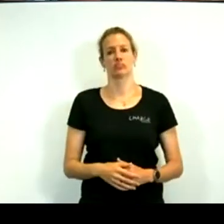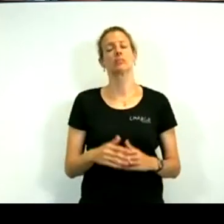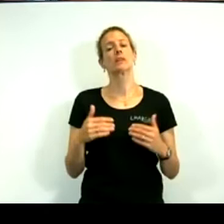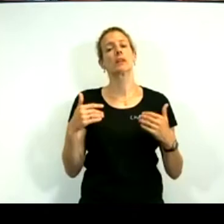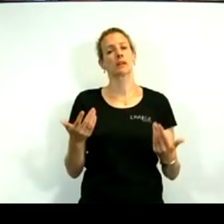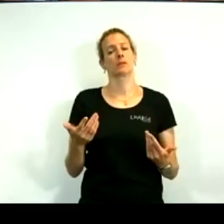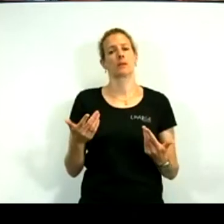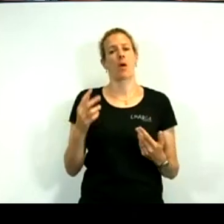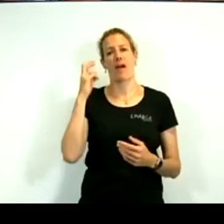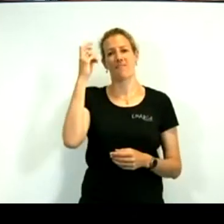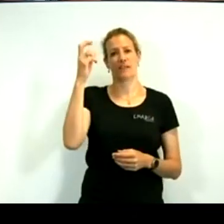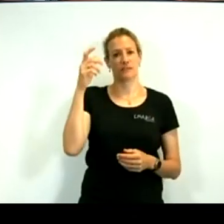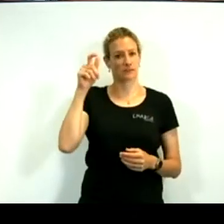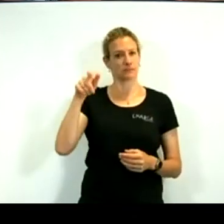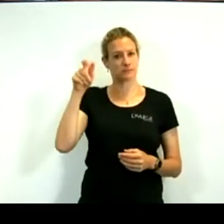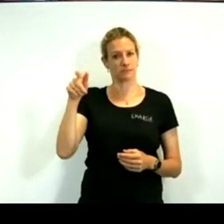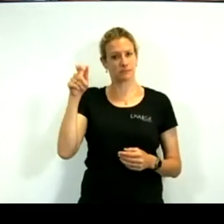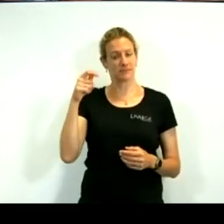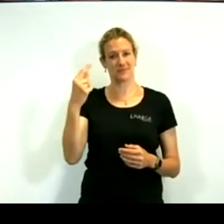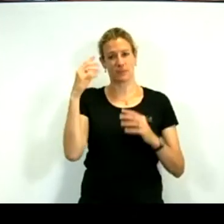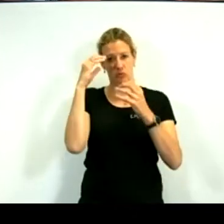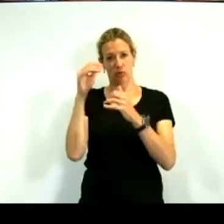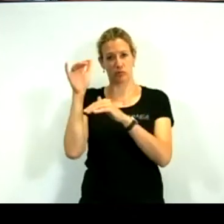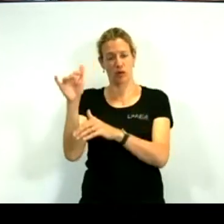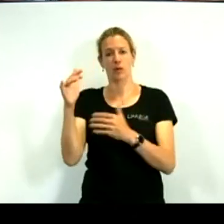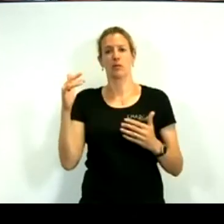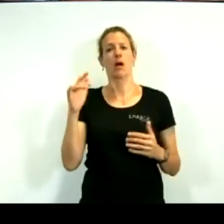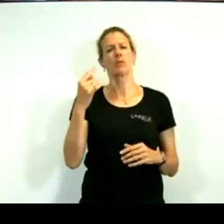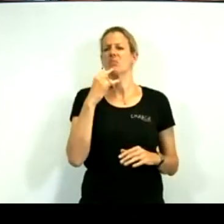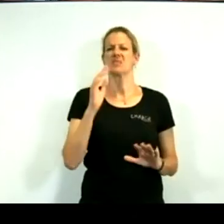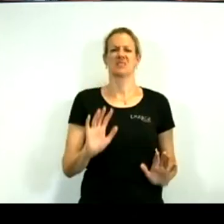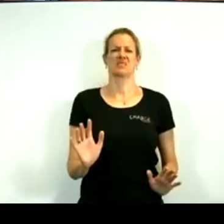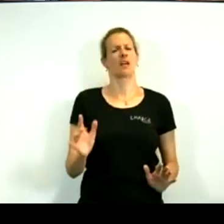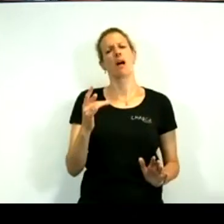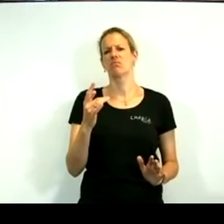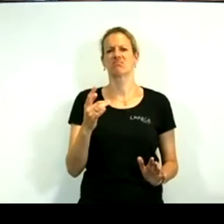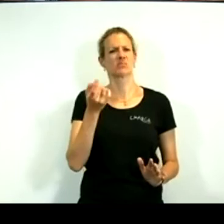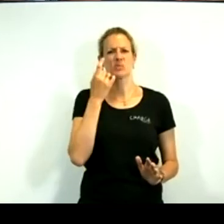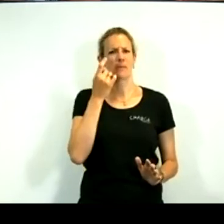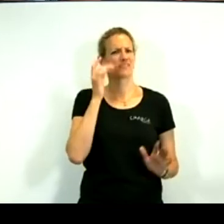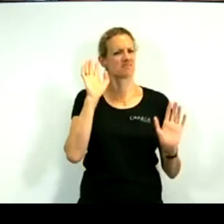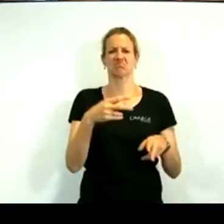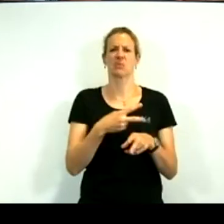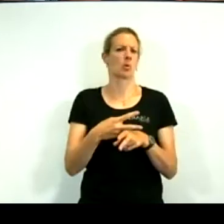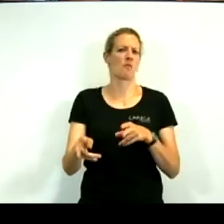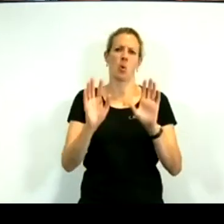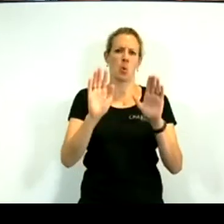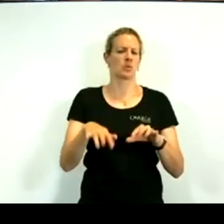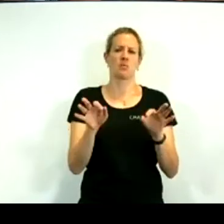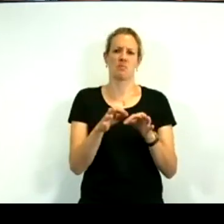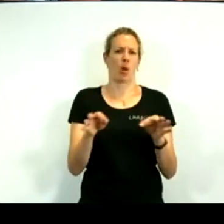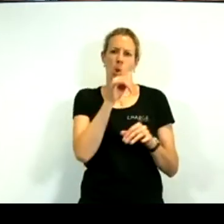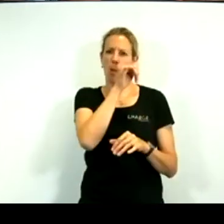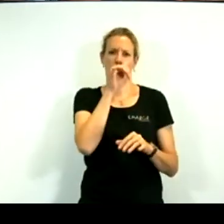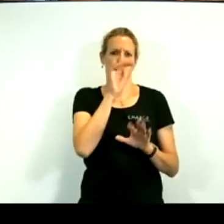drops themselves just as a habit. They hardly even think about it. Now I've